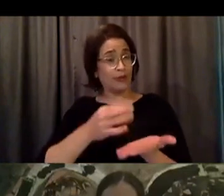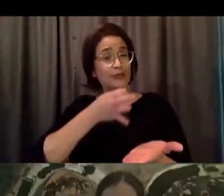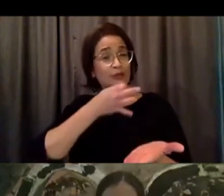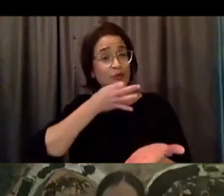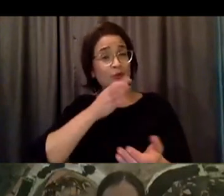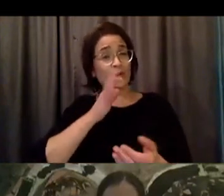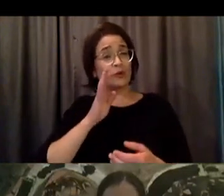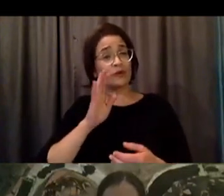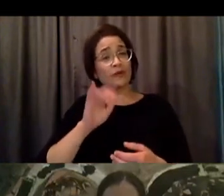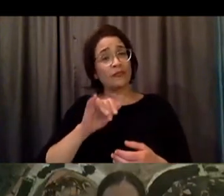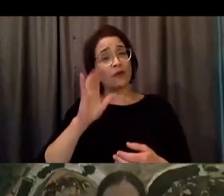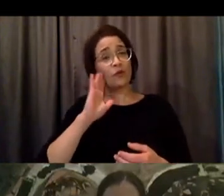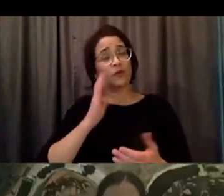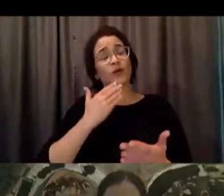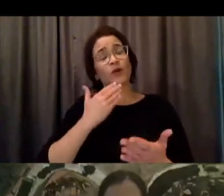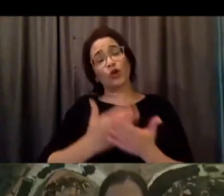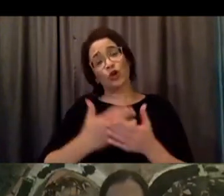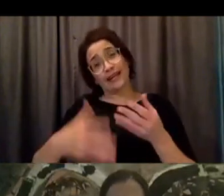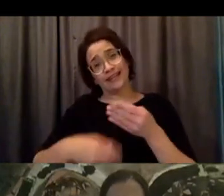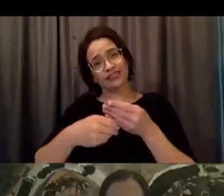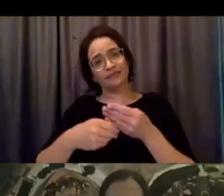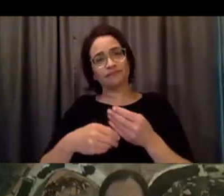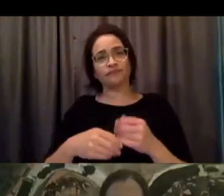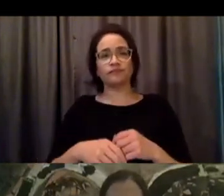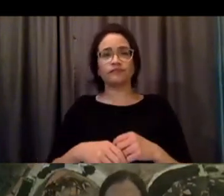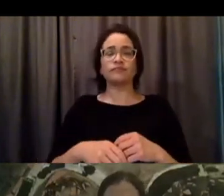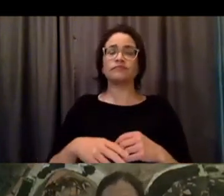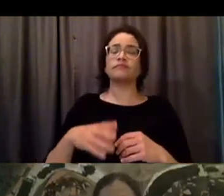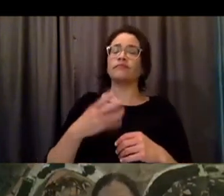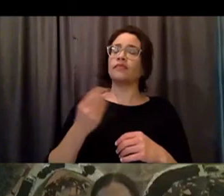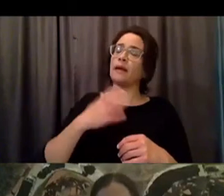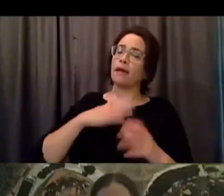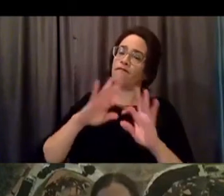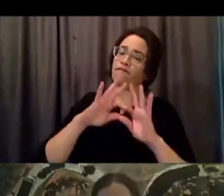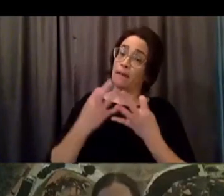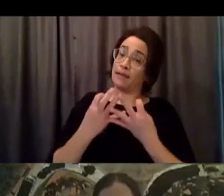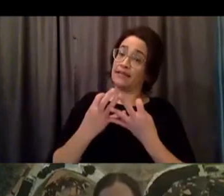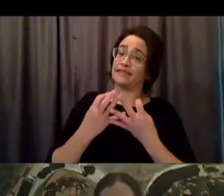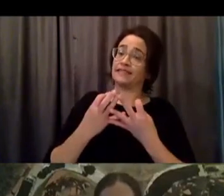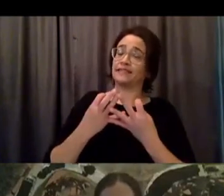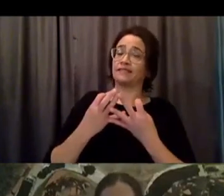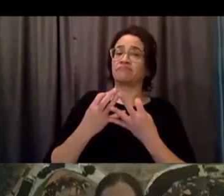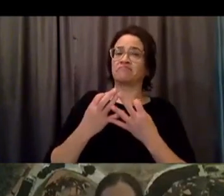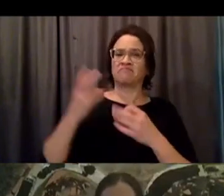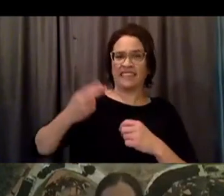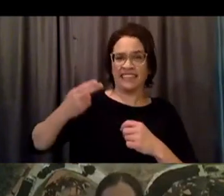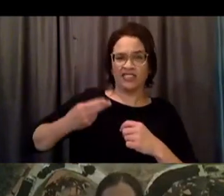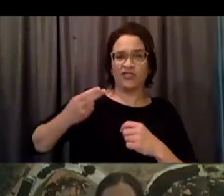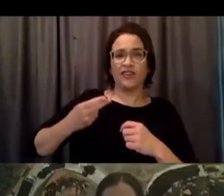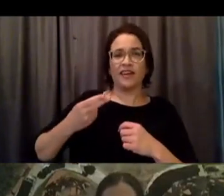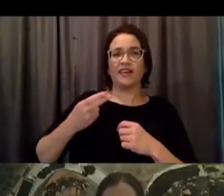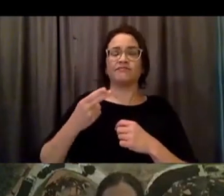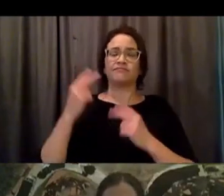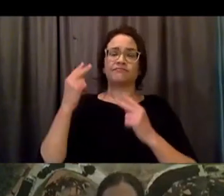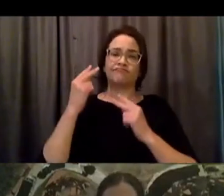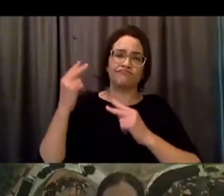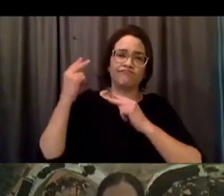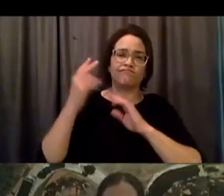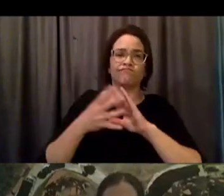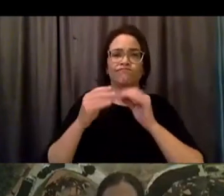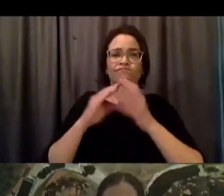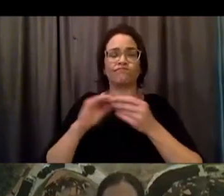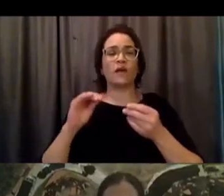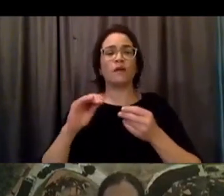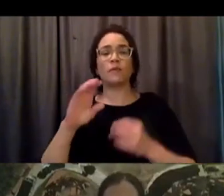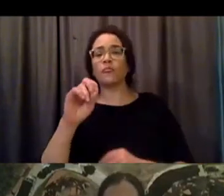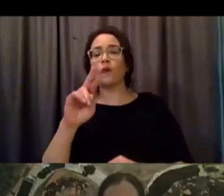And, uh, the family oral history memoirs, because the, or my own personal family, um, recollections, but the oral history